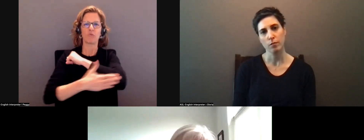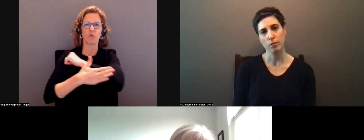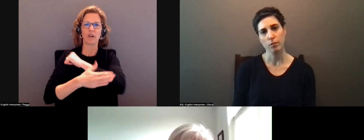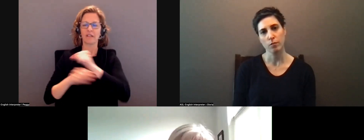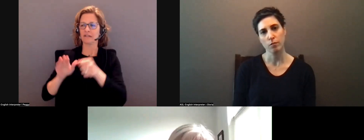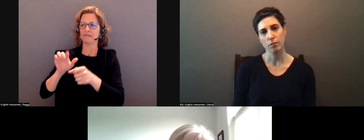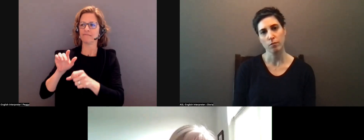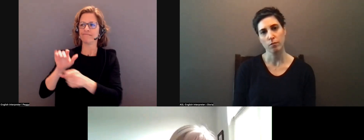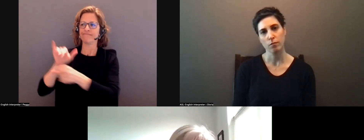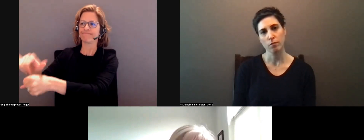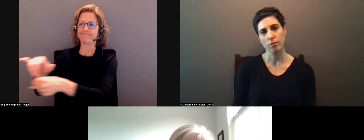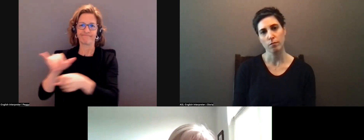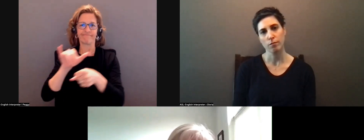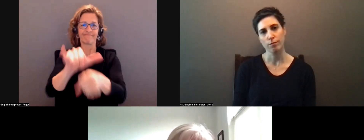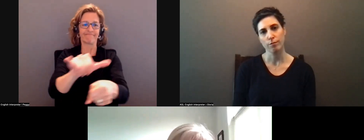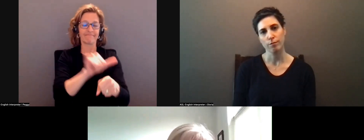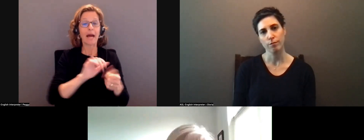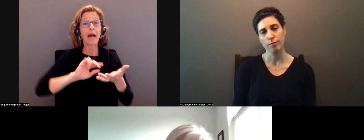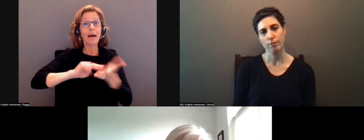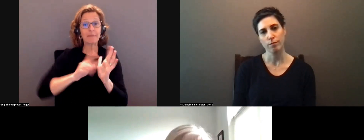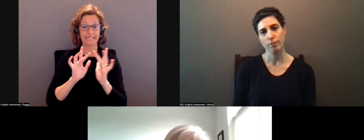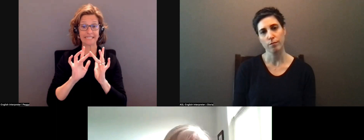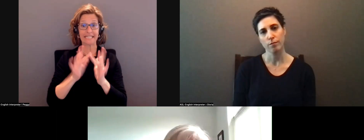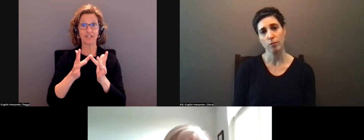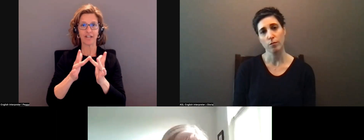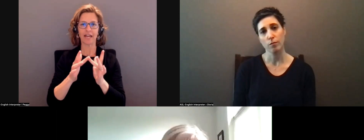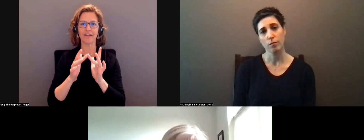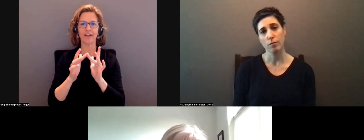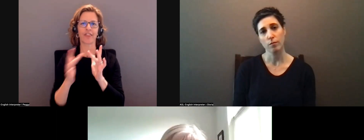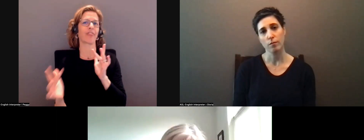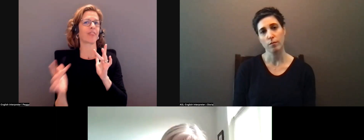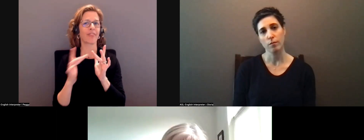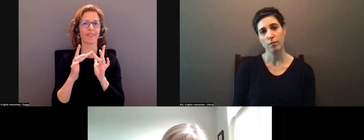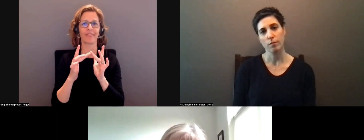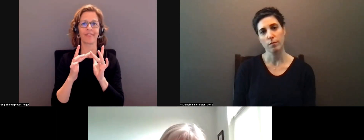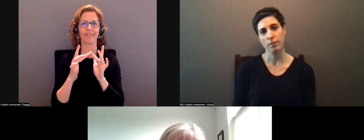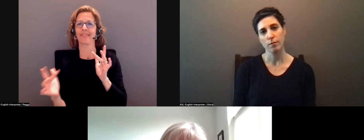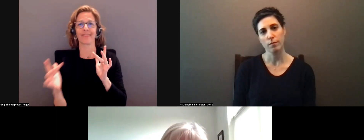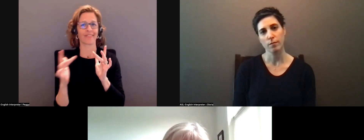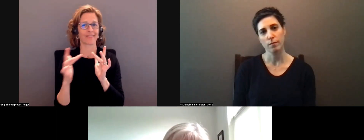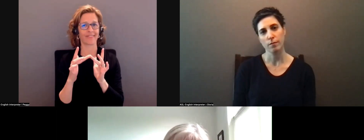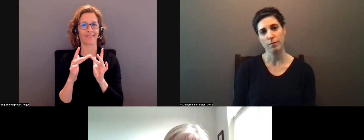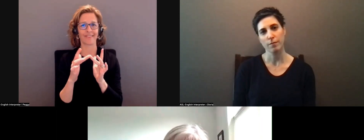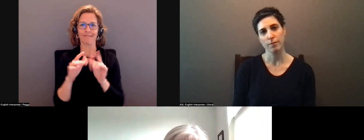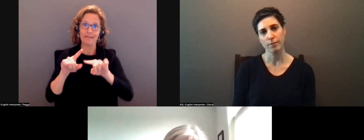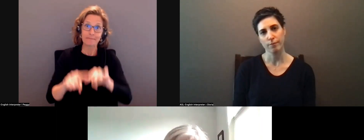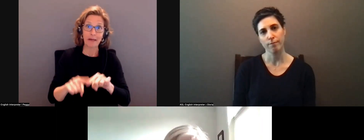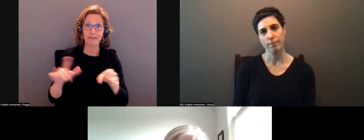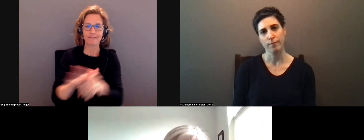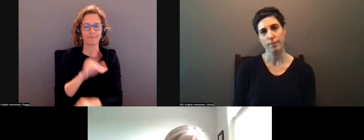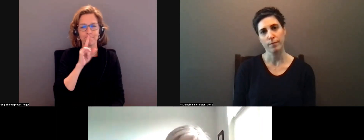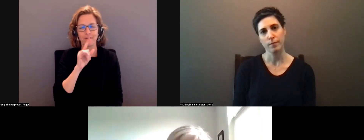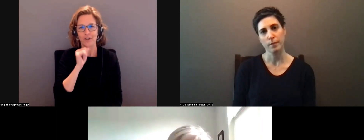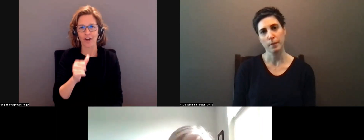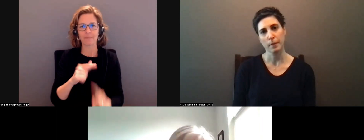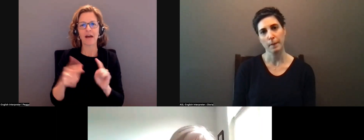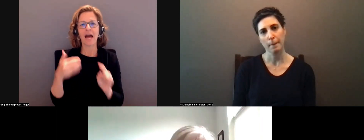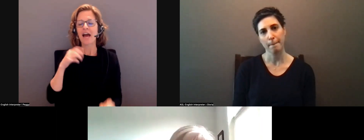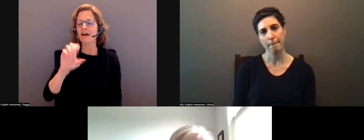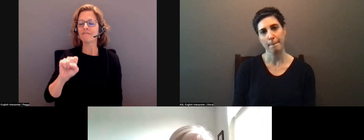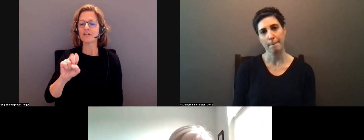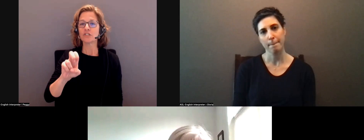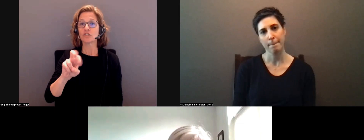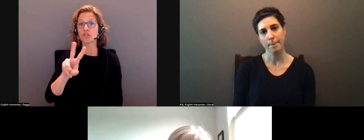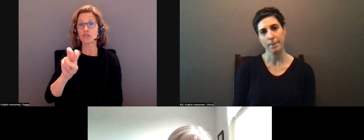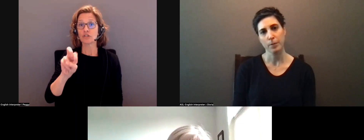or non-existent internet most of the time. So we have a server and a VPN access